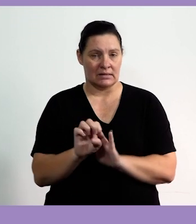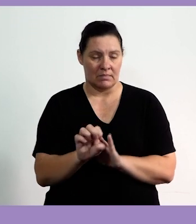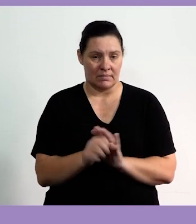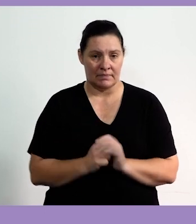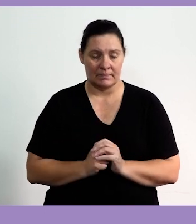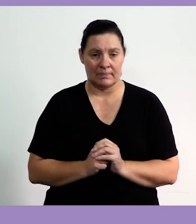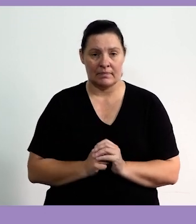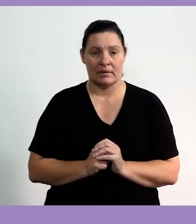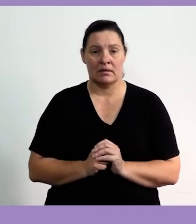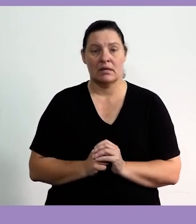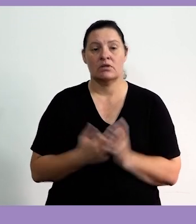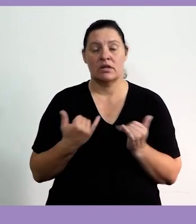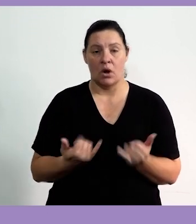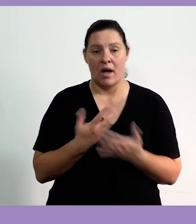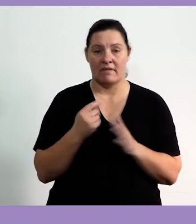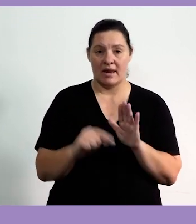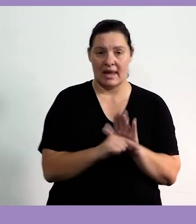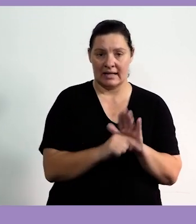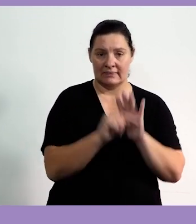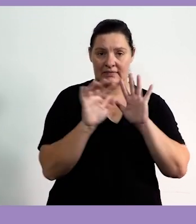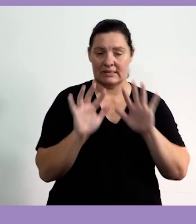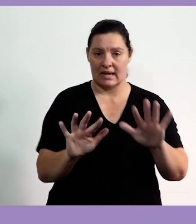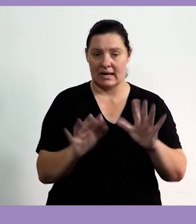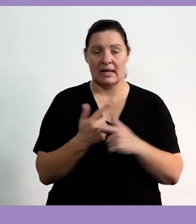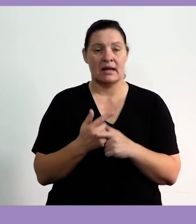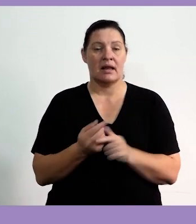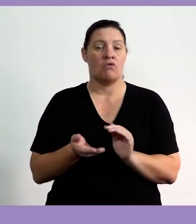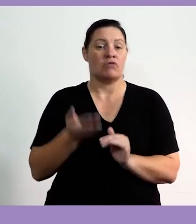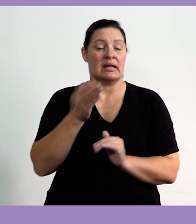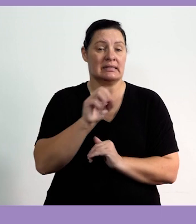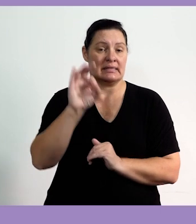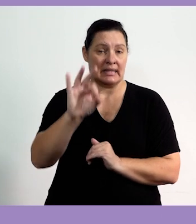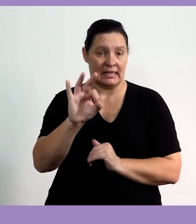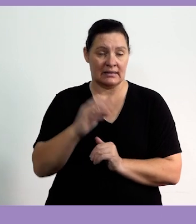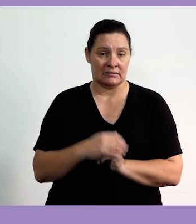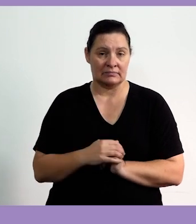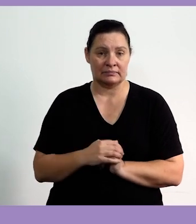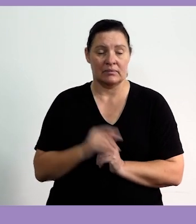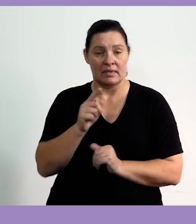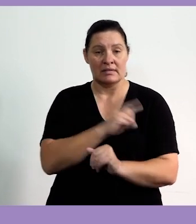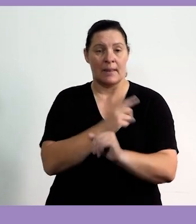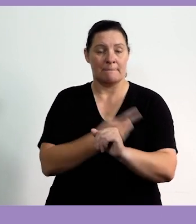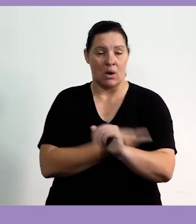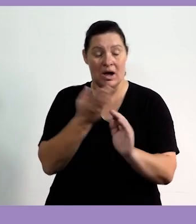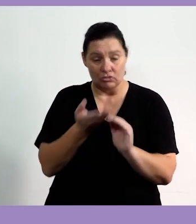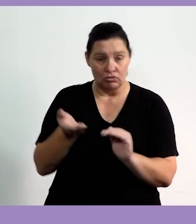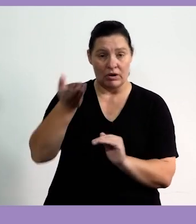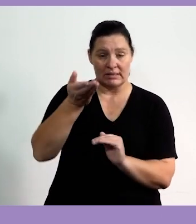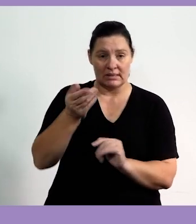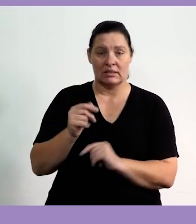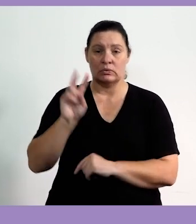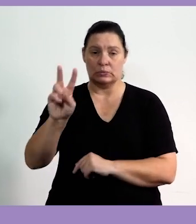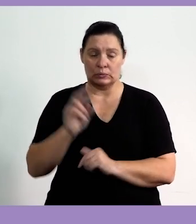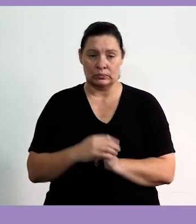the next example. Now we have a negative 10 raised to the exponent 3, and that power